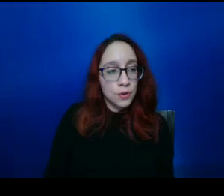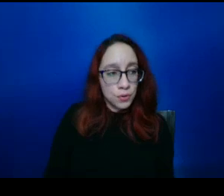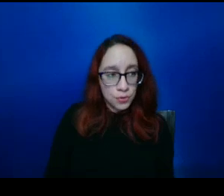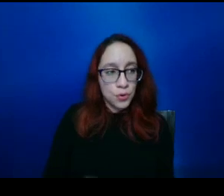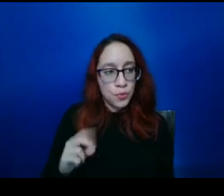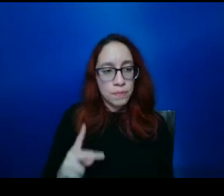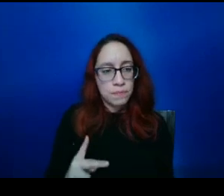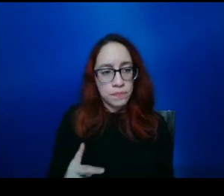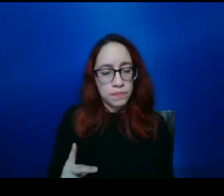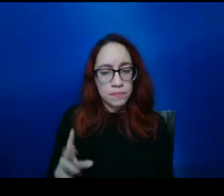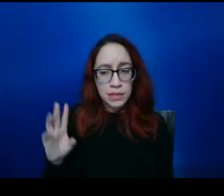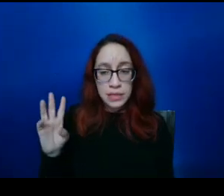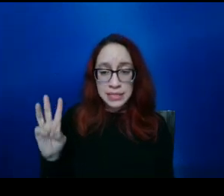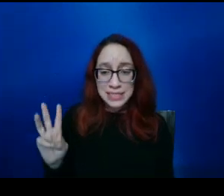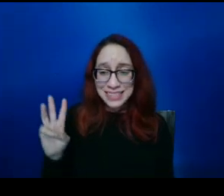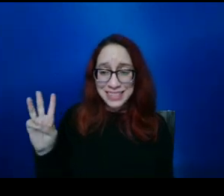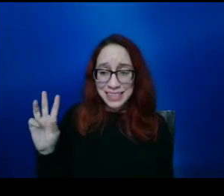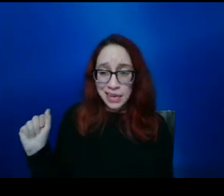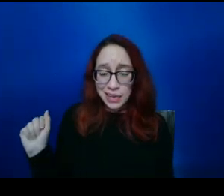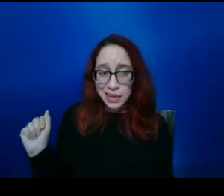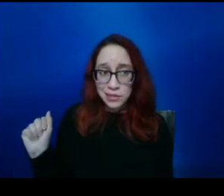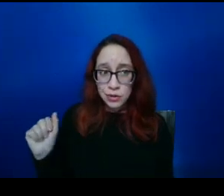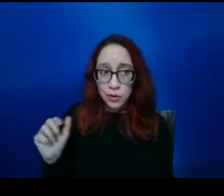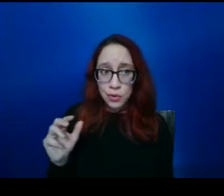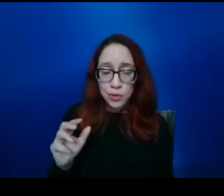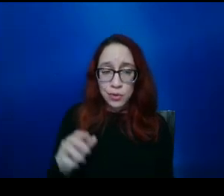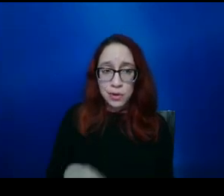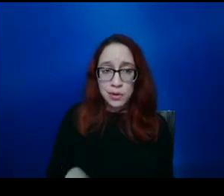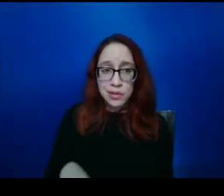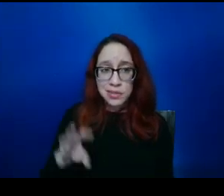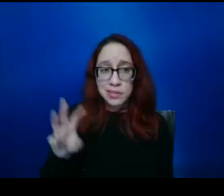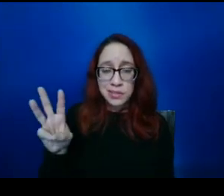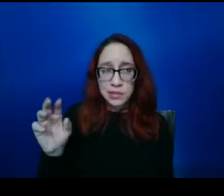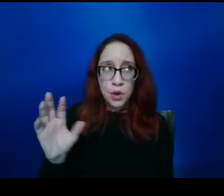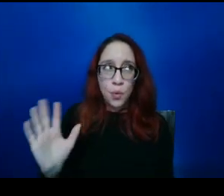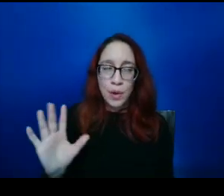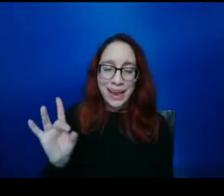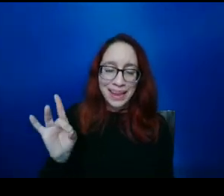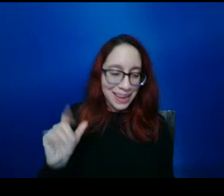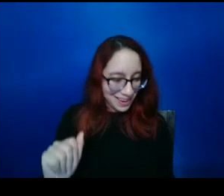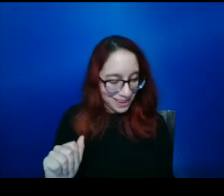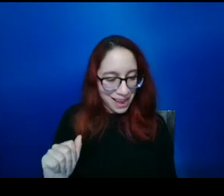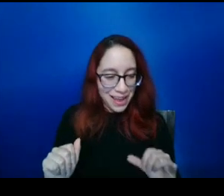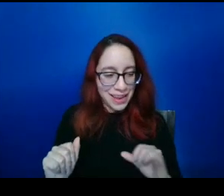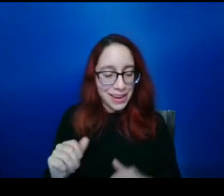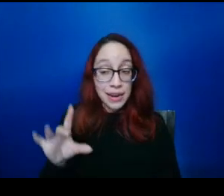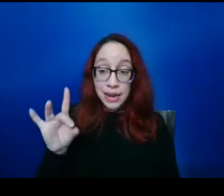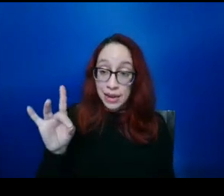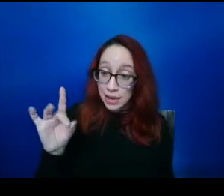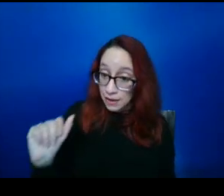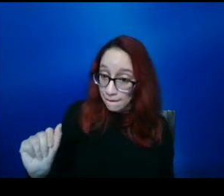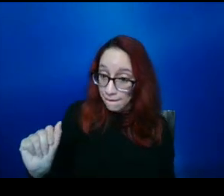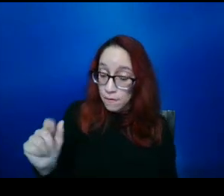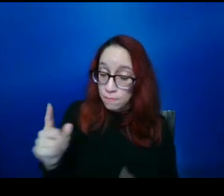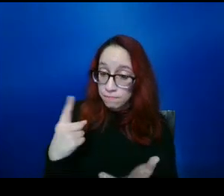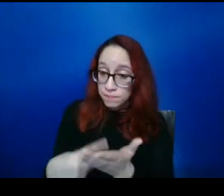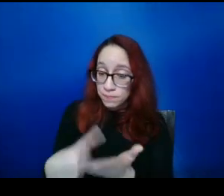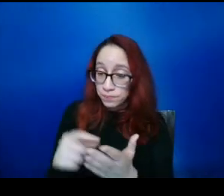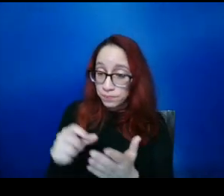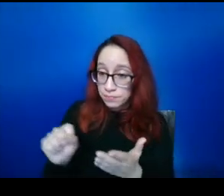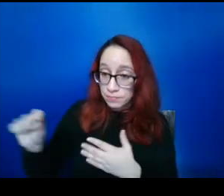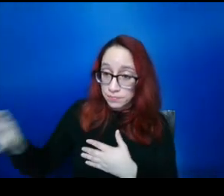Yep, 6A to right after 7A. 8A. 8A. The 8A, which is the one we talked about tabling.